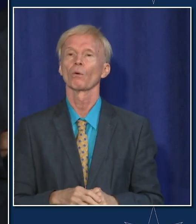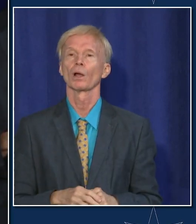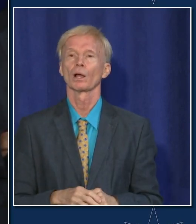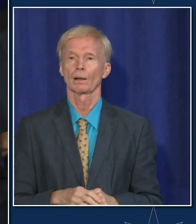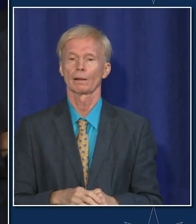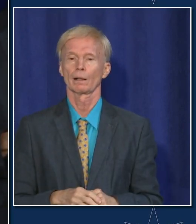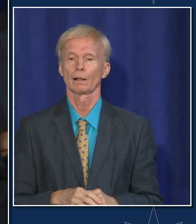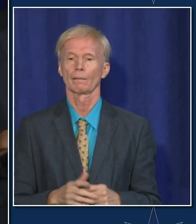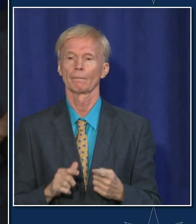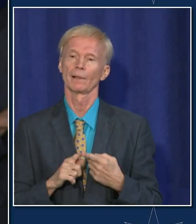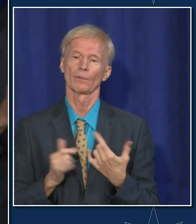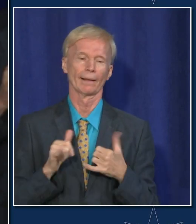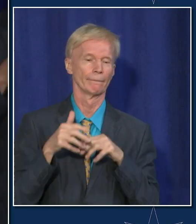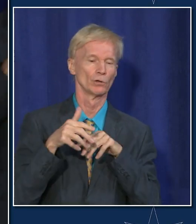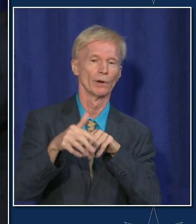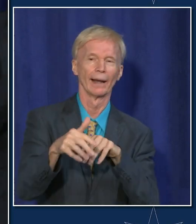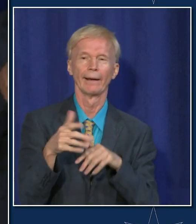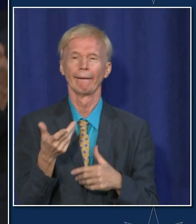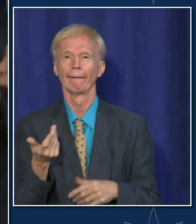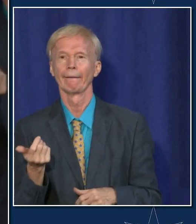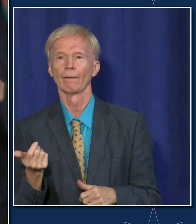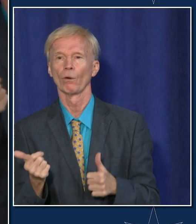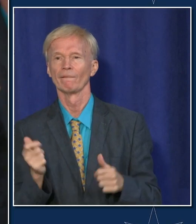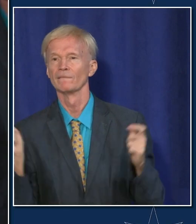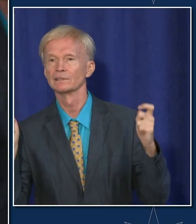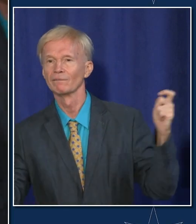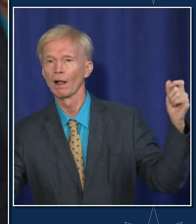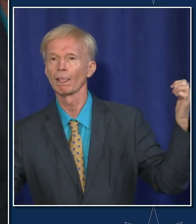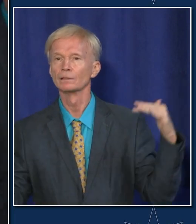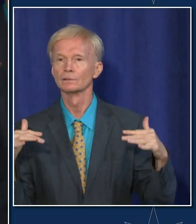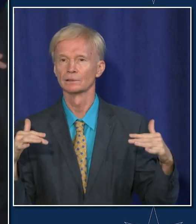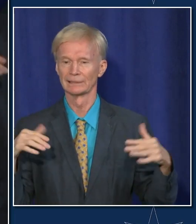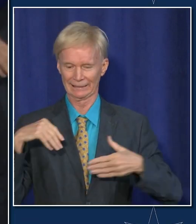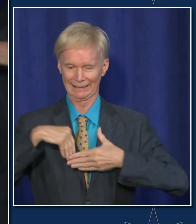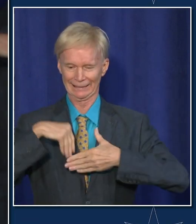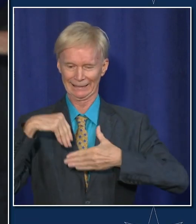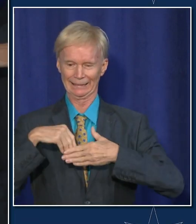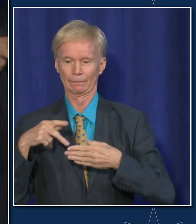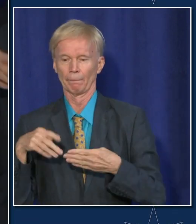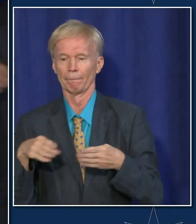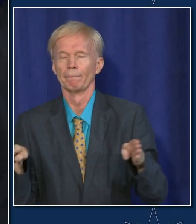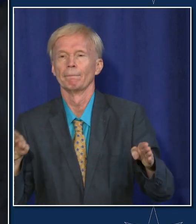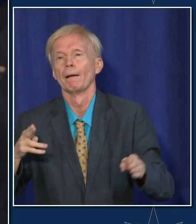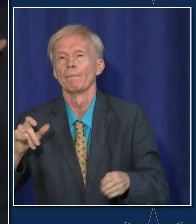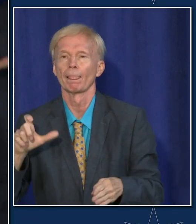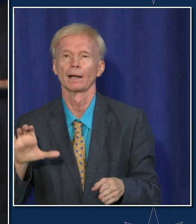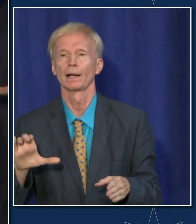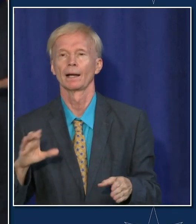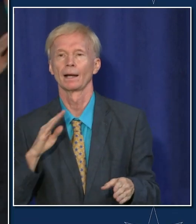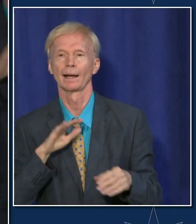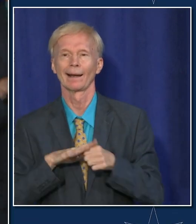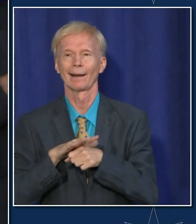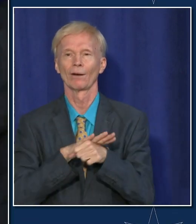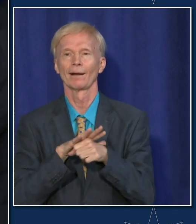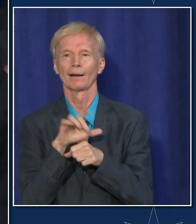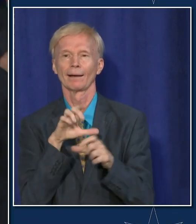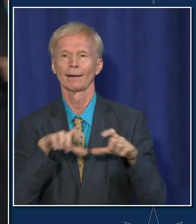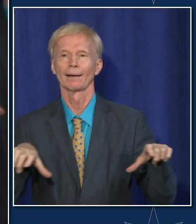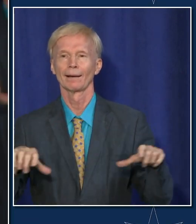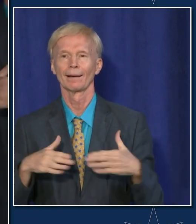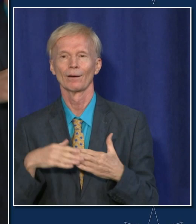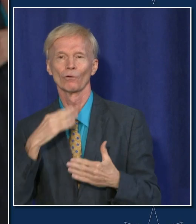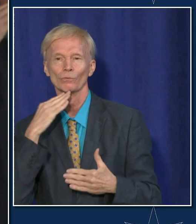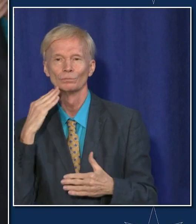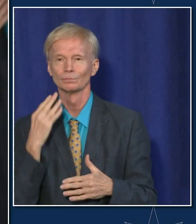about parades or you're talking about festivals that are in the public way, there is not the